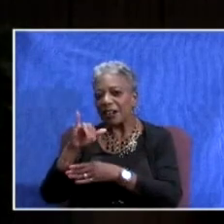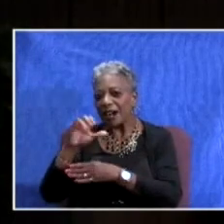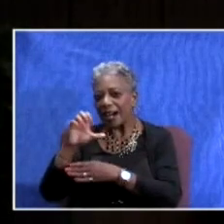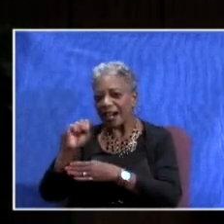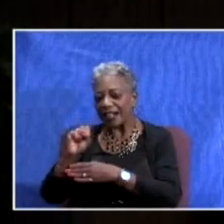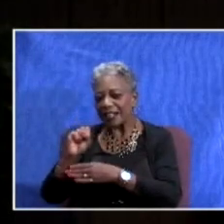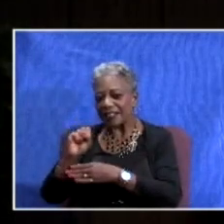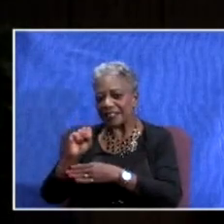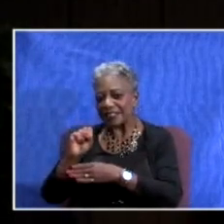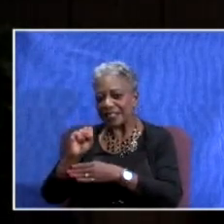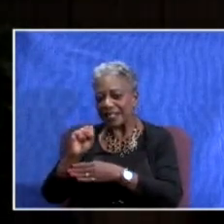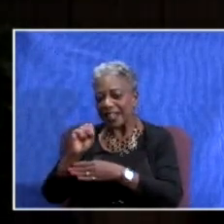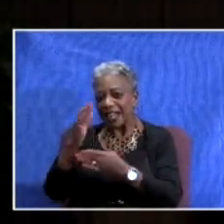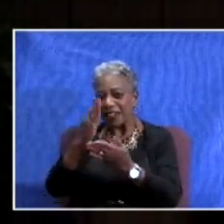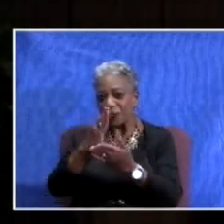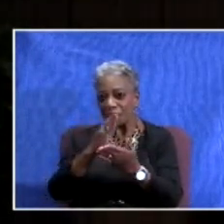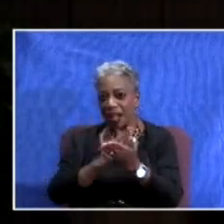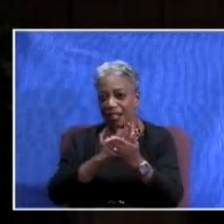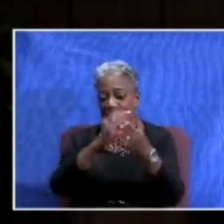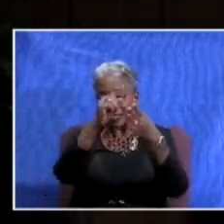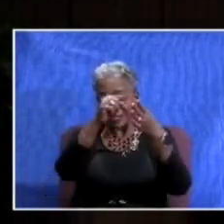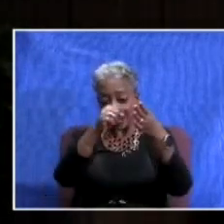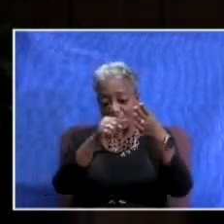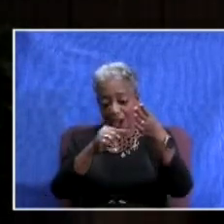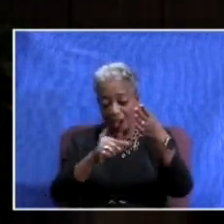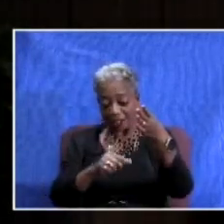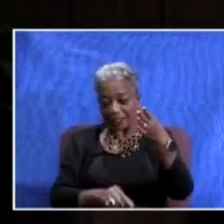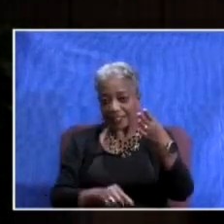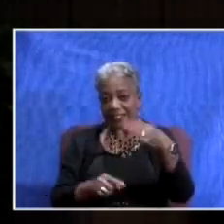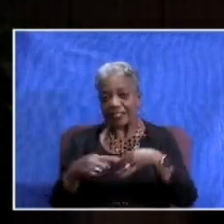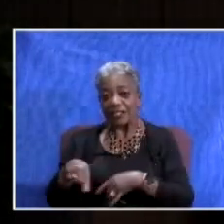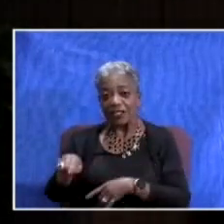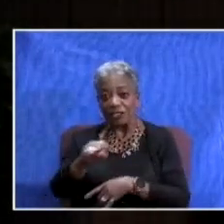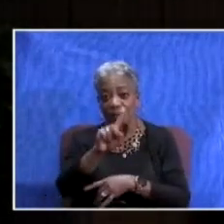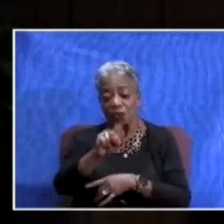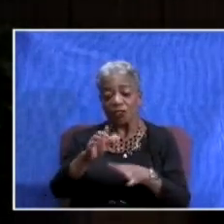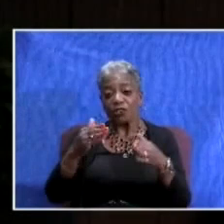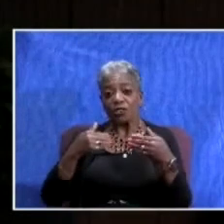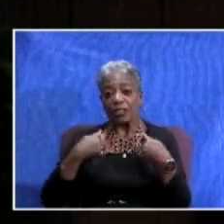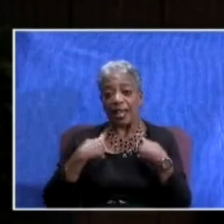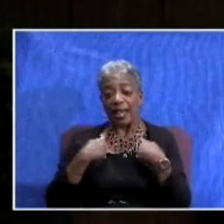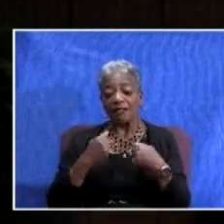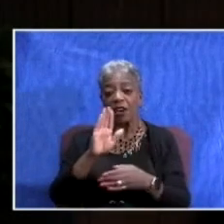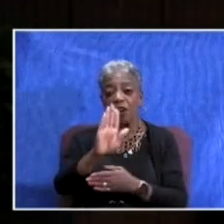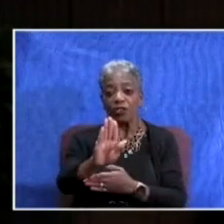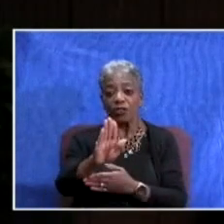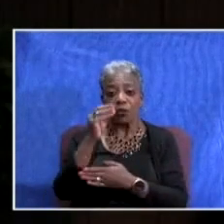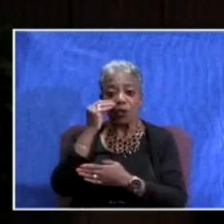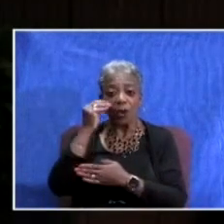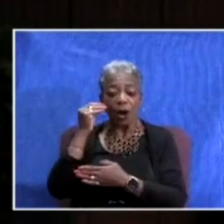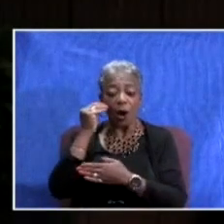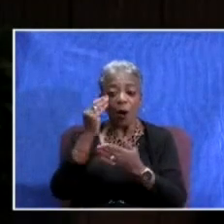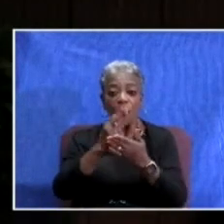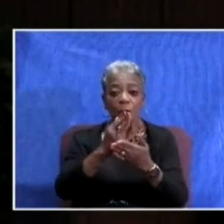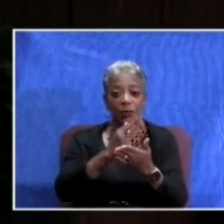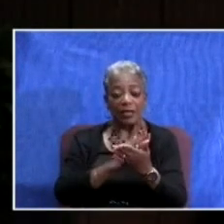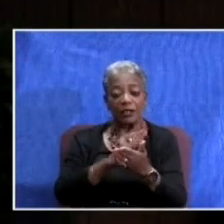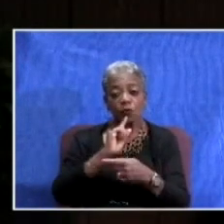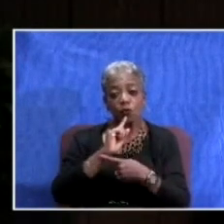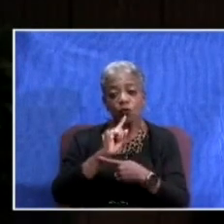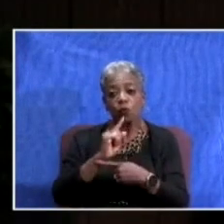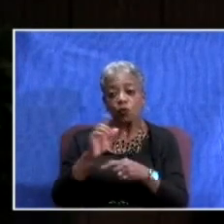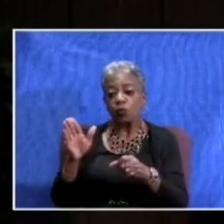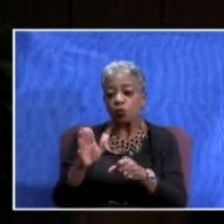our prayer list, and you should have your own prayer list at home. Because there's power in